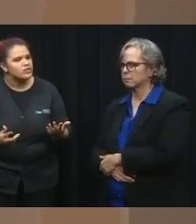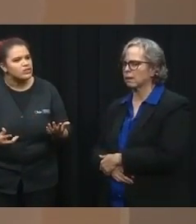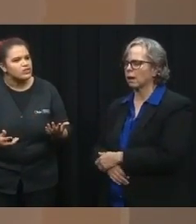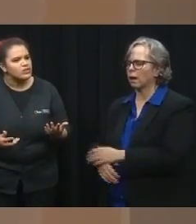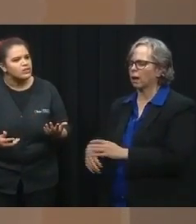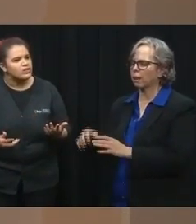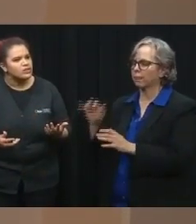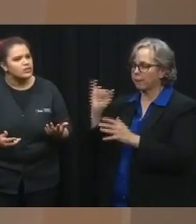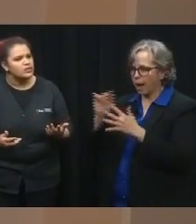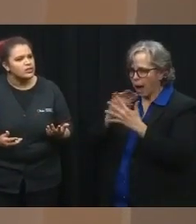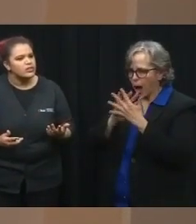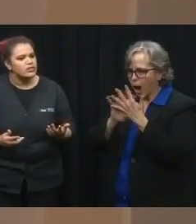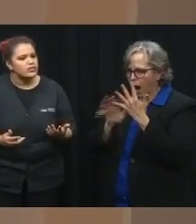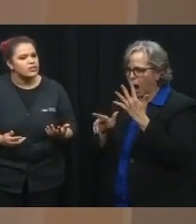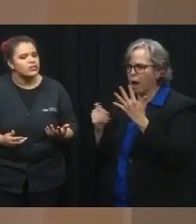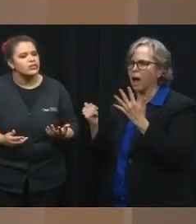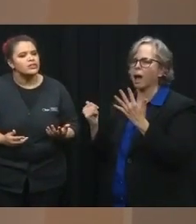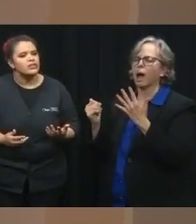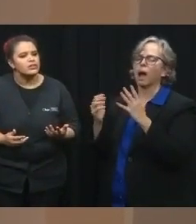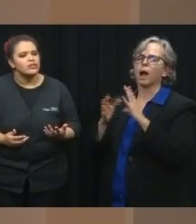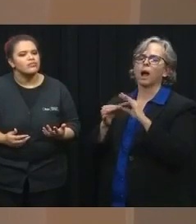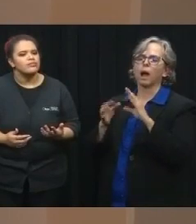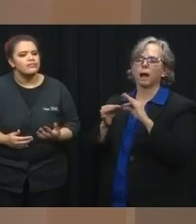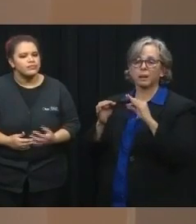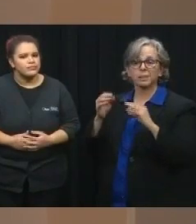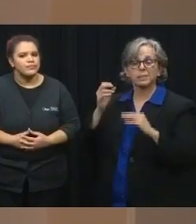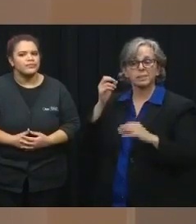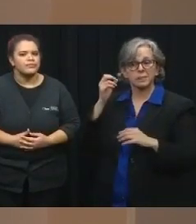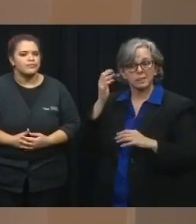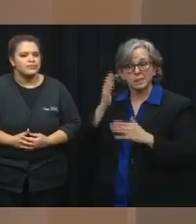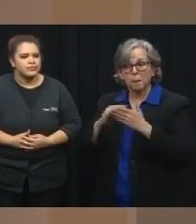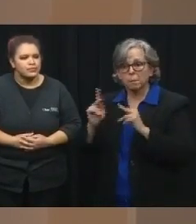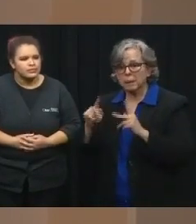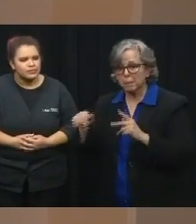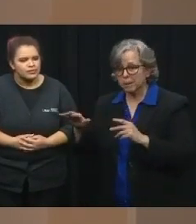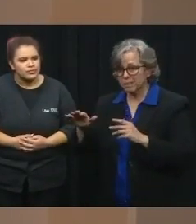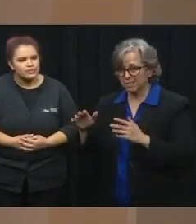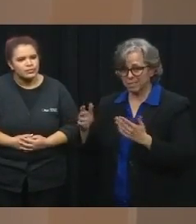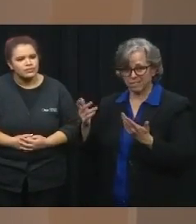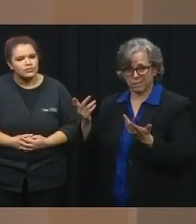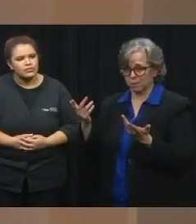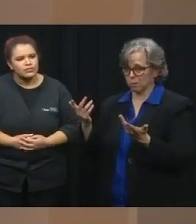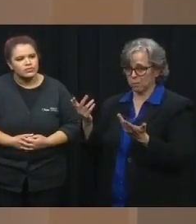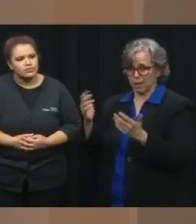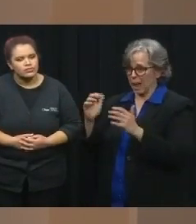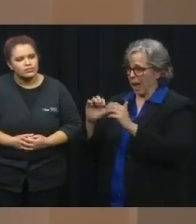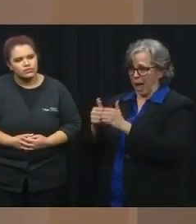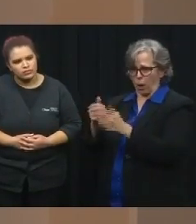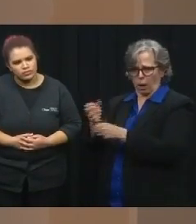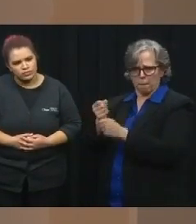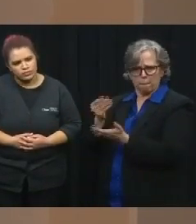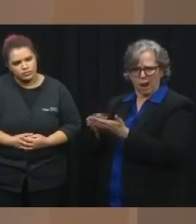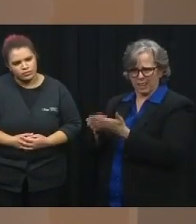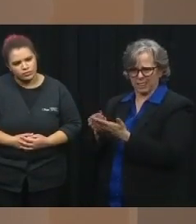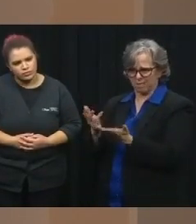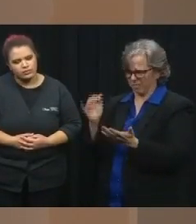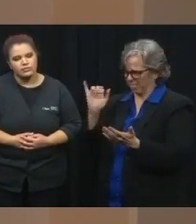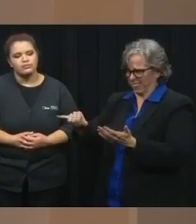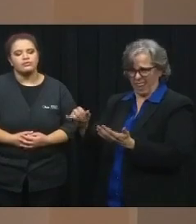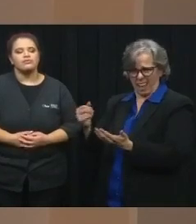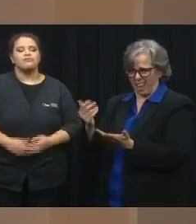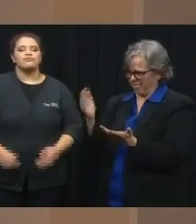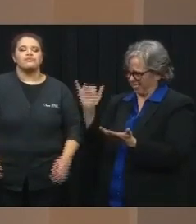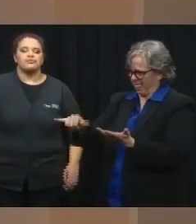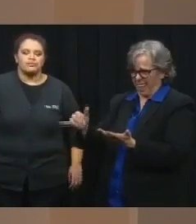cash or any resources to maintain their lives. But I don't want to, look, one of the things we've really tried to avoid is